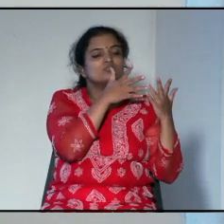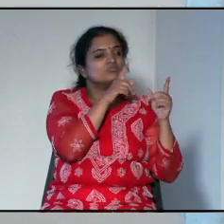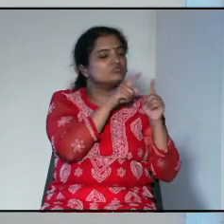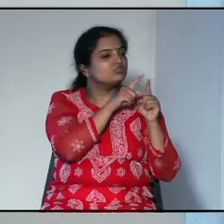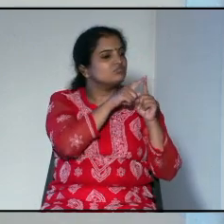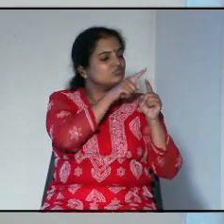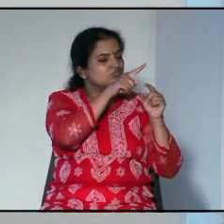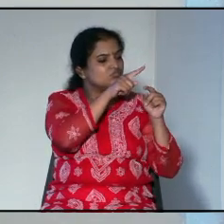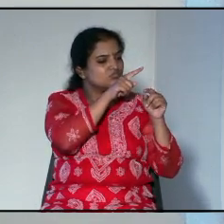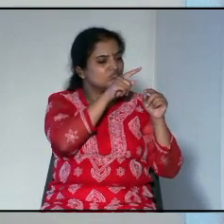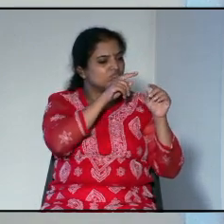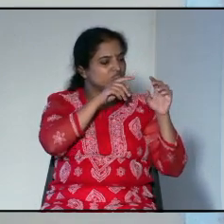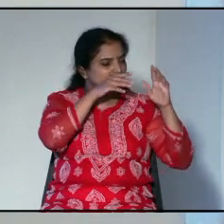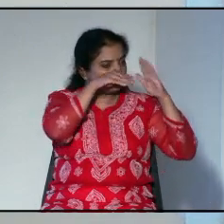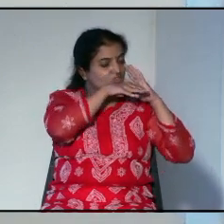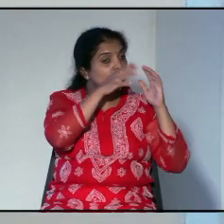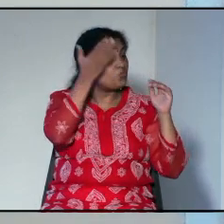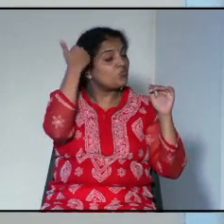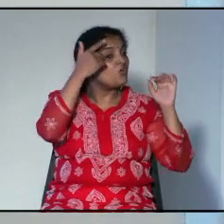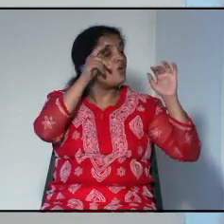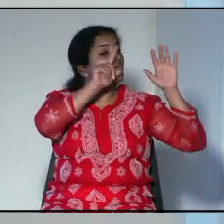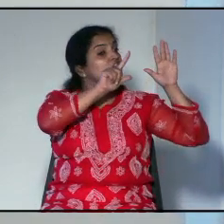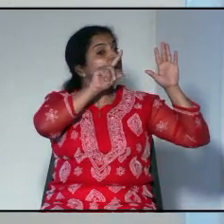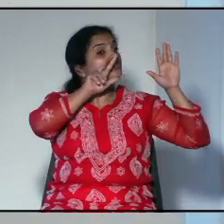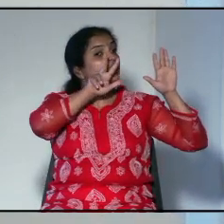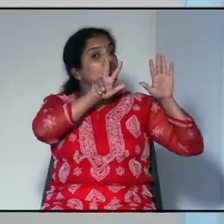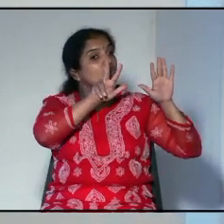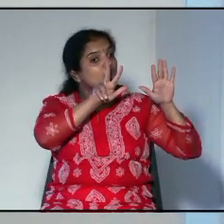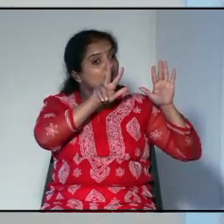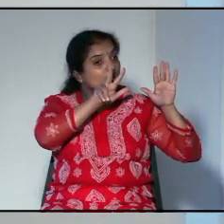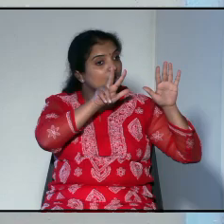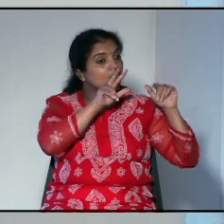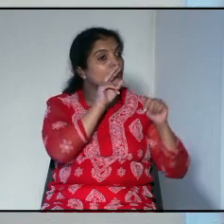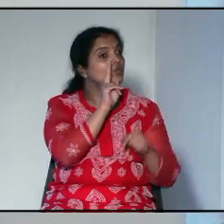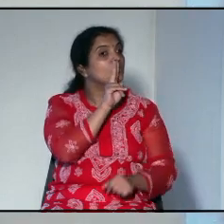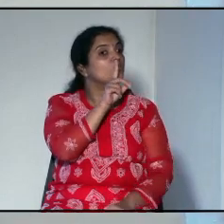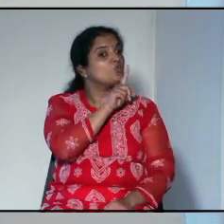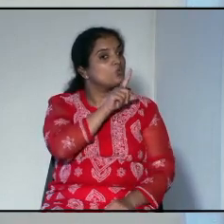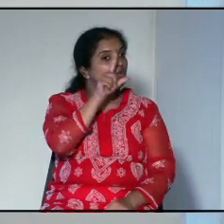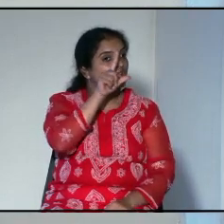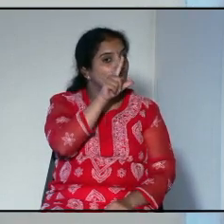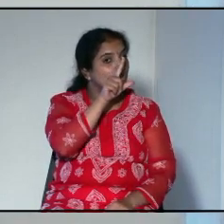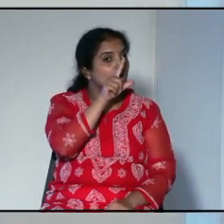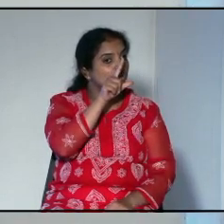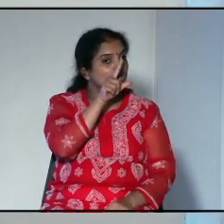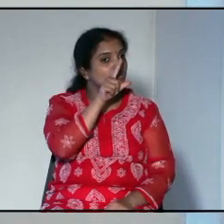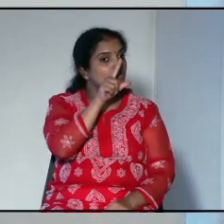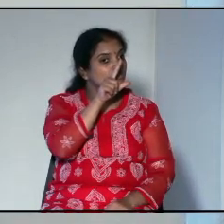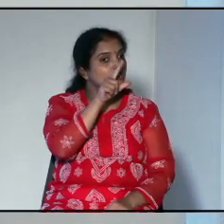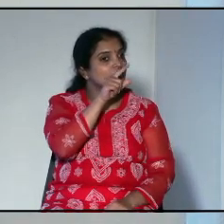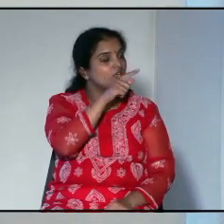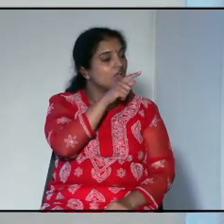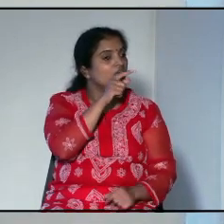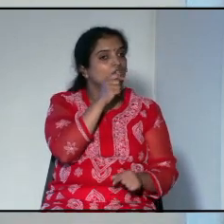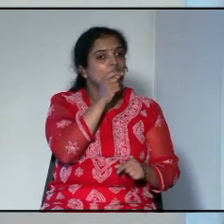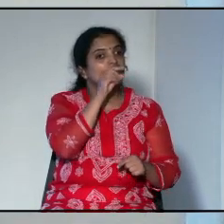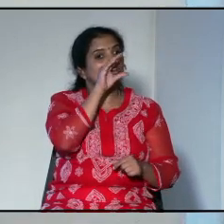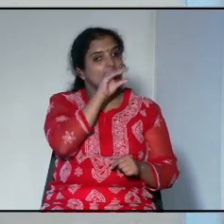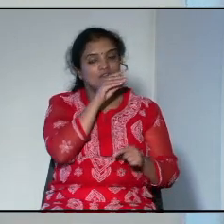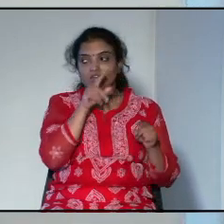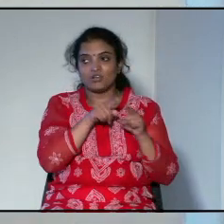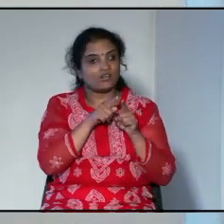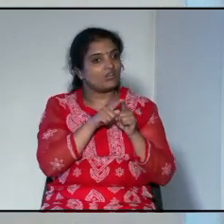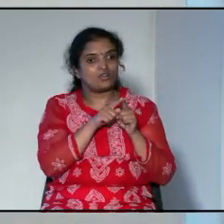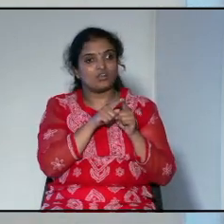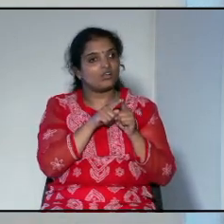of that in 78 is for 2 lakhs or something, right? No, it was much less. Much less, yeah? Okay, so I don't know